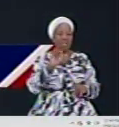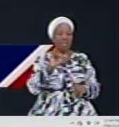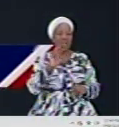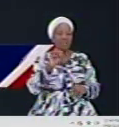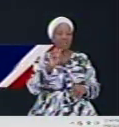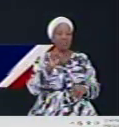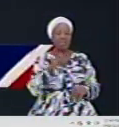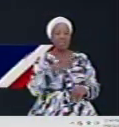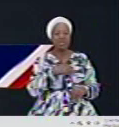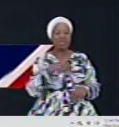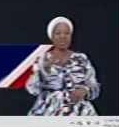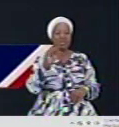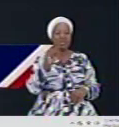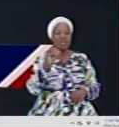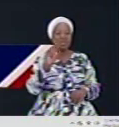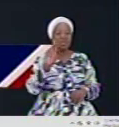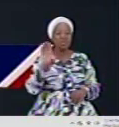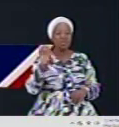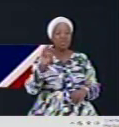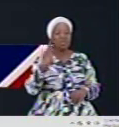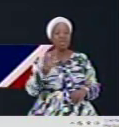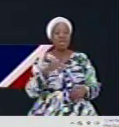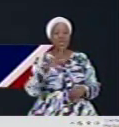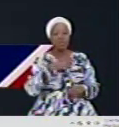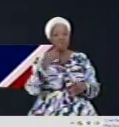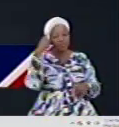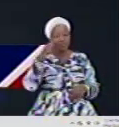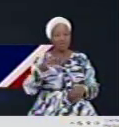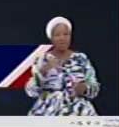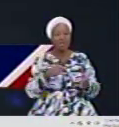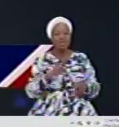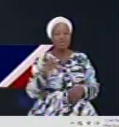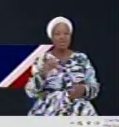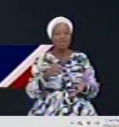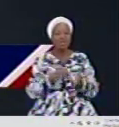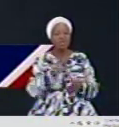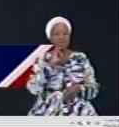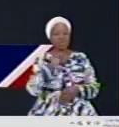his name by interpretation, withstood them. You know, there